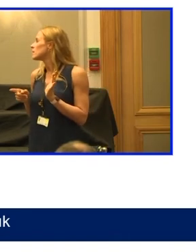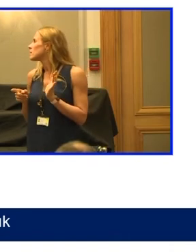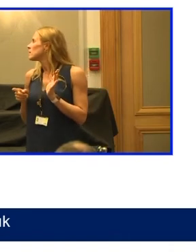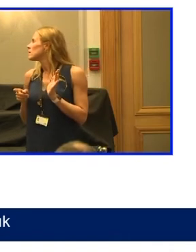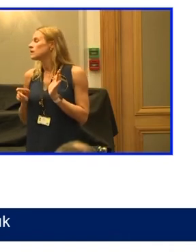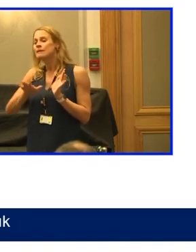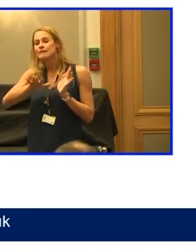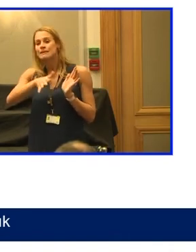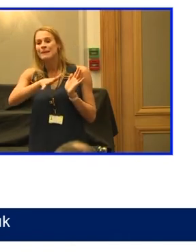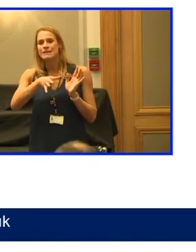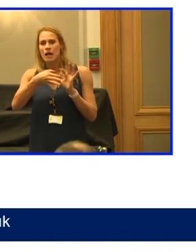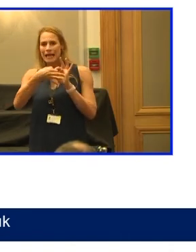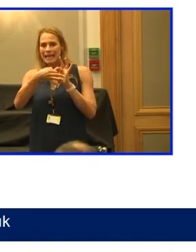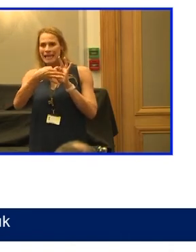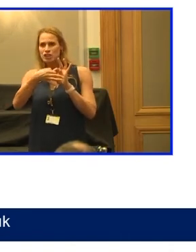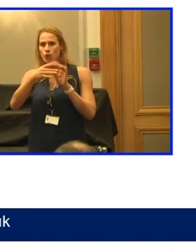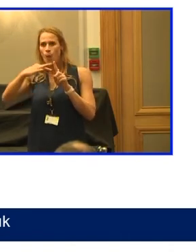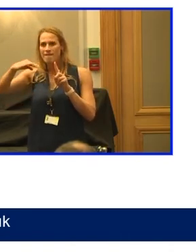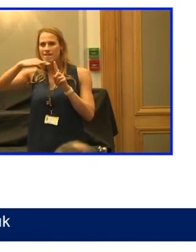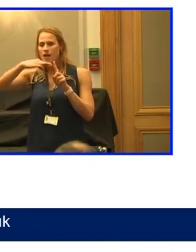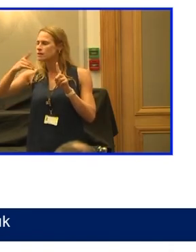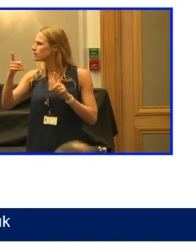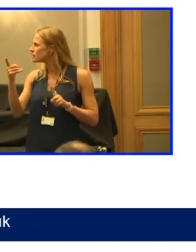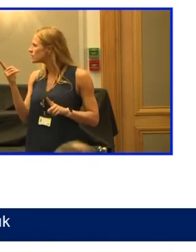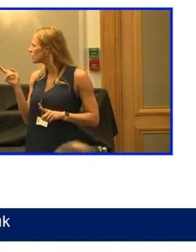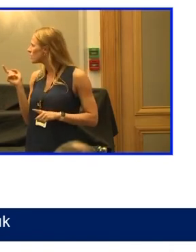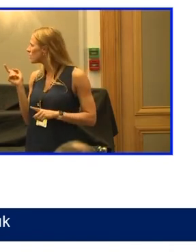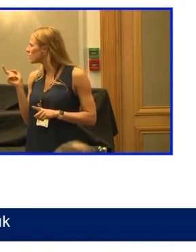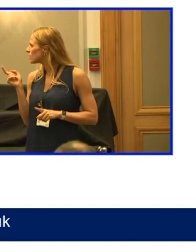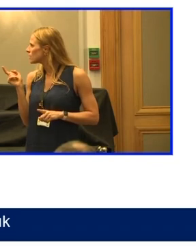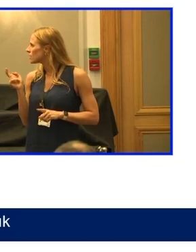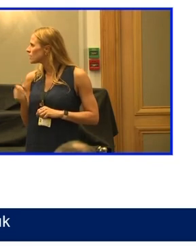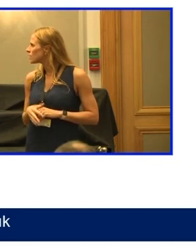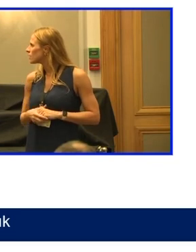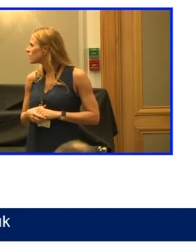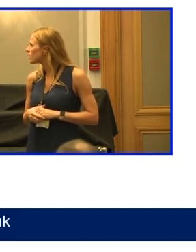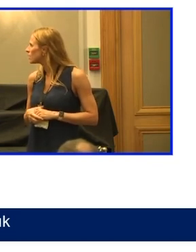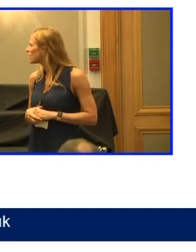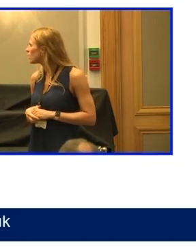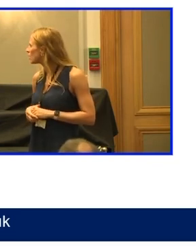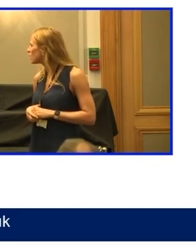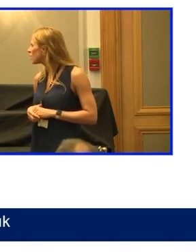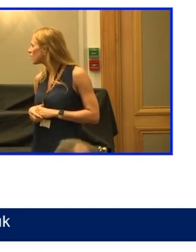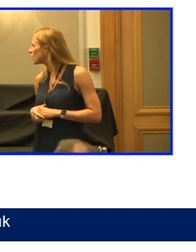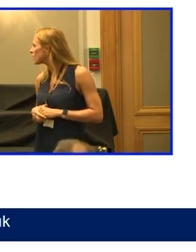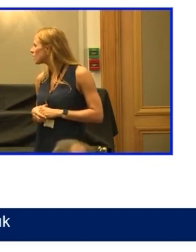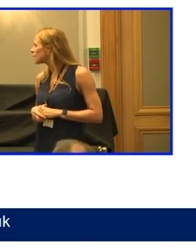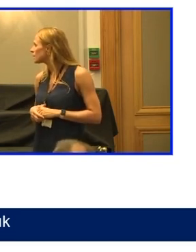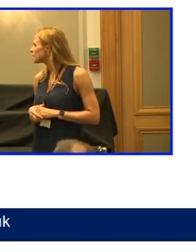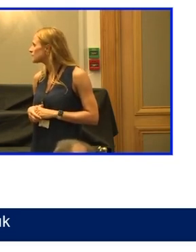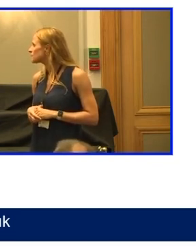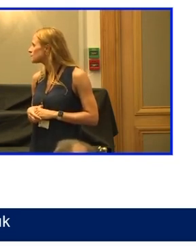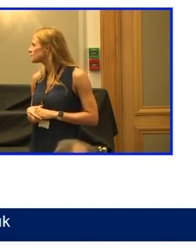Now, depending on how the connection goes in the room, this will be... Now, can I just get the... Do not disturb. Image, status bar item. Okay. A black shoe on a